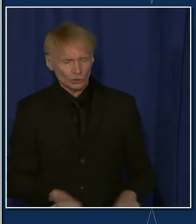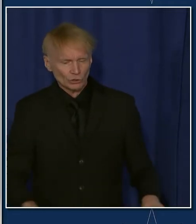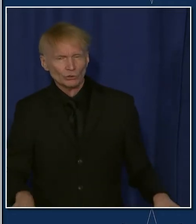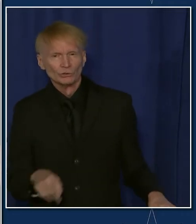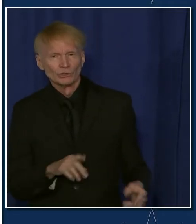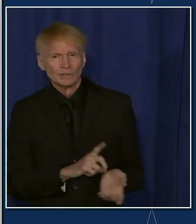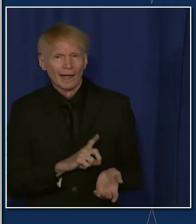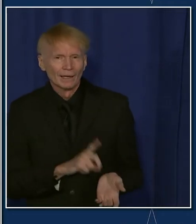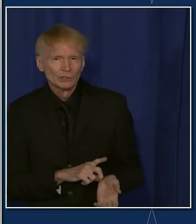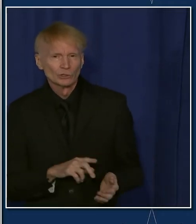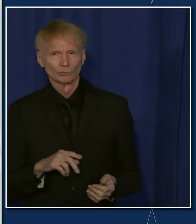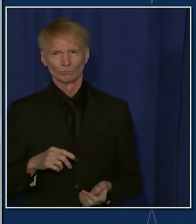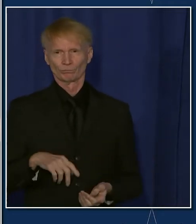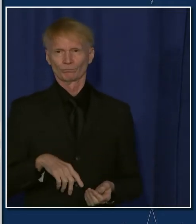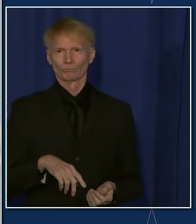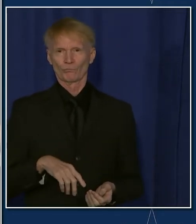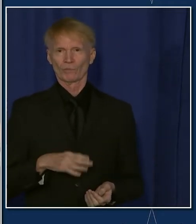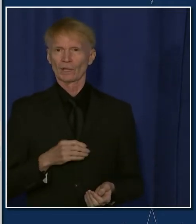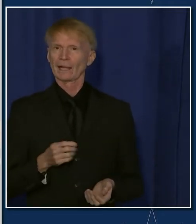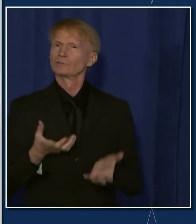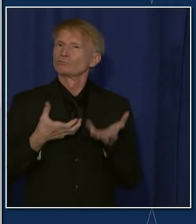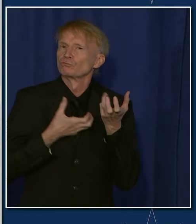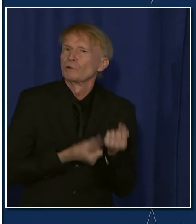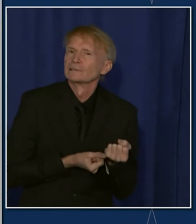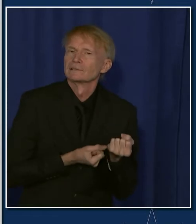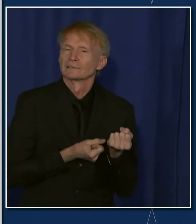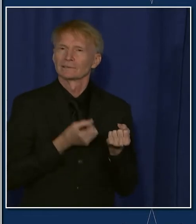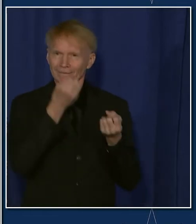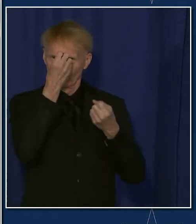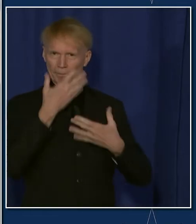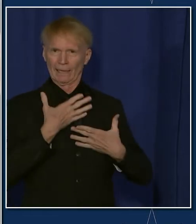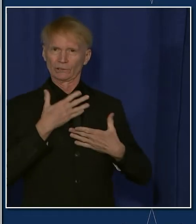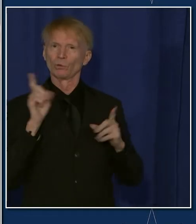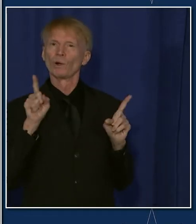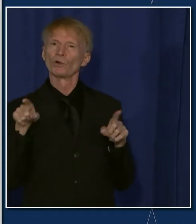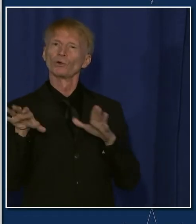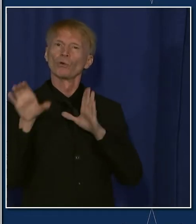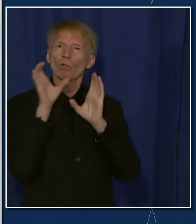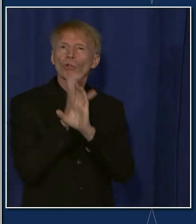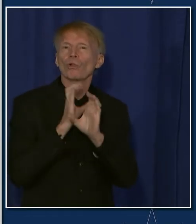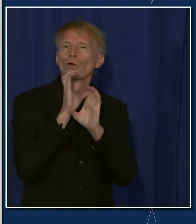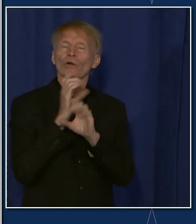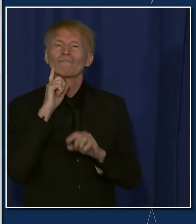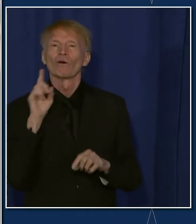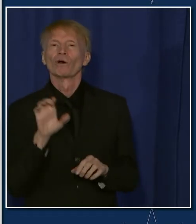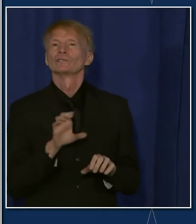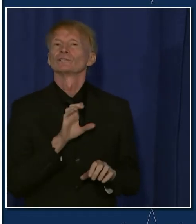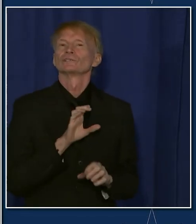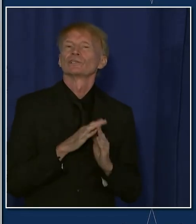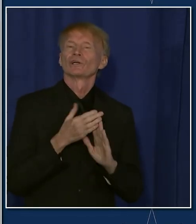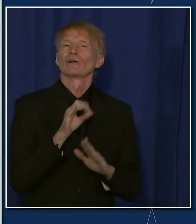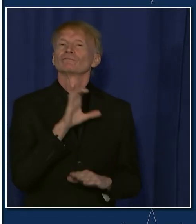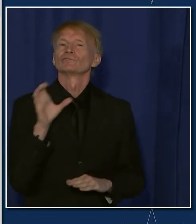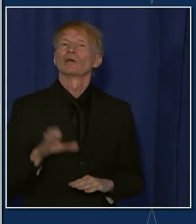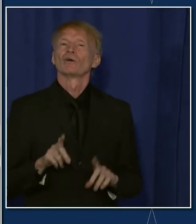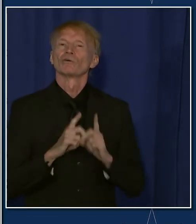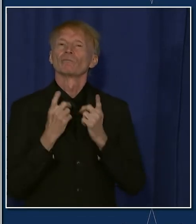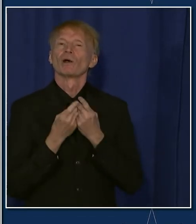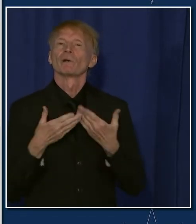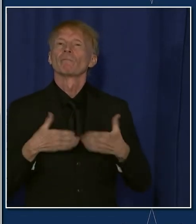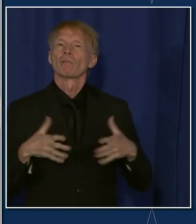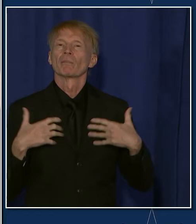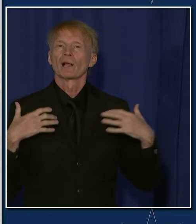doctors, and to go to trusted sources of information like the City of Chicago Department of Public Health website, or